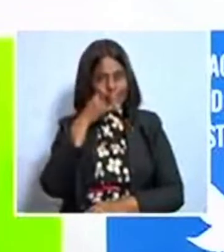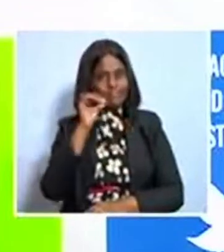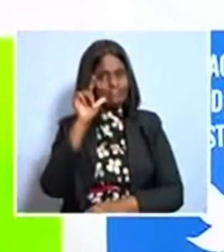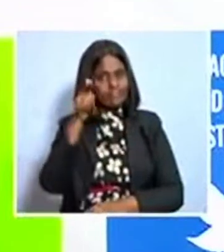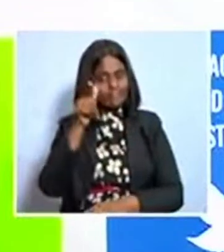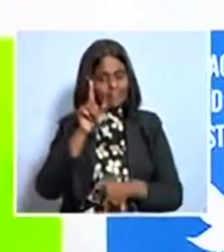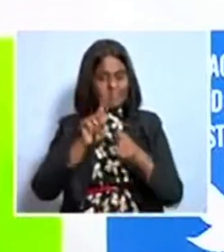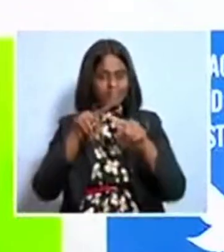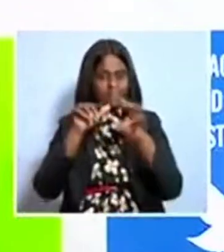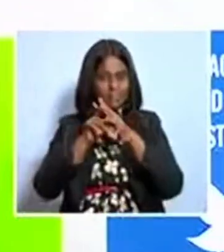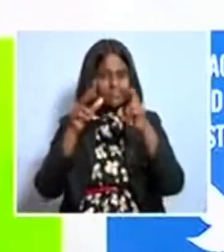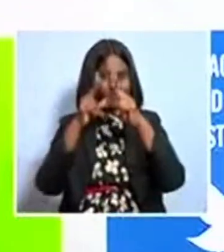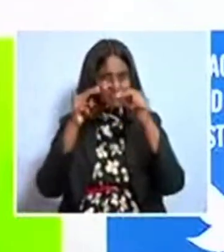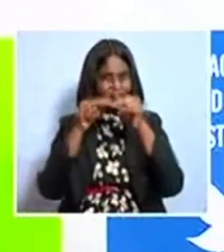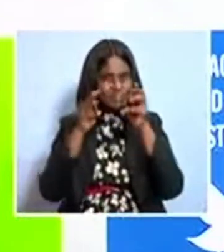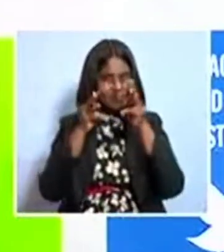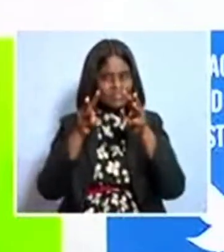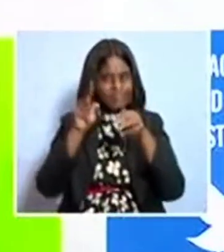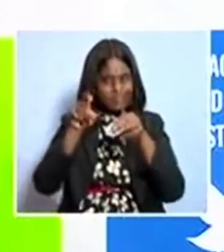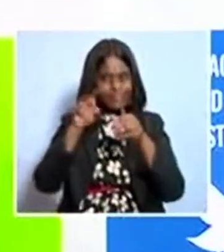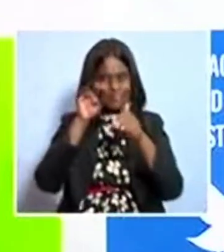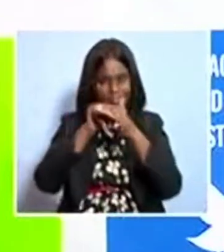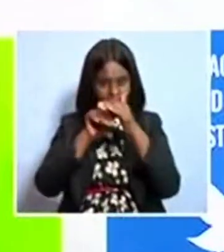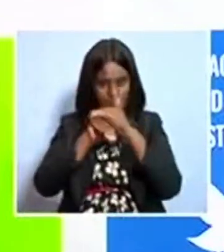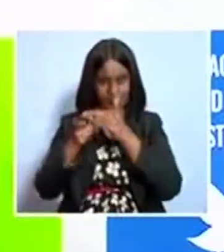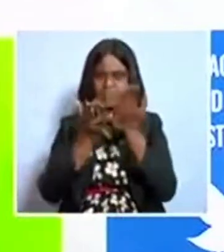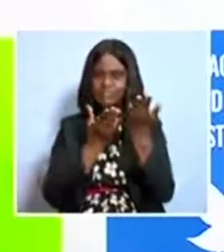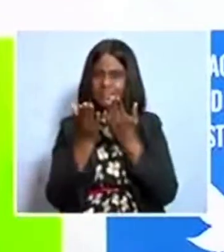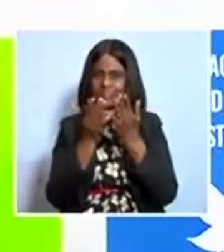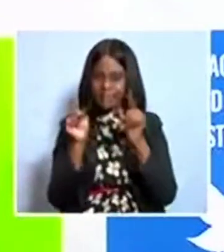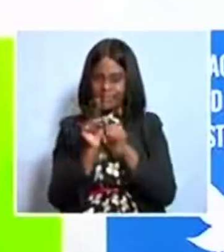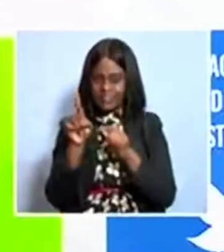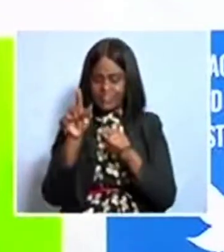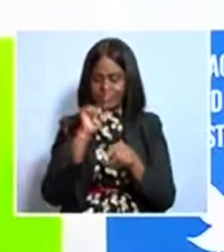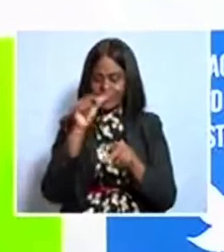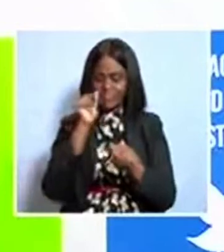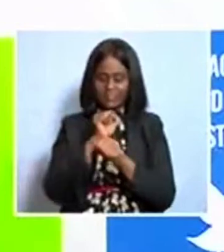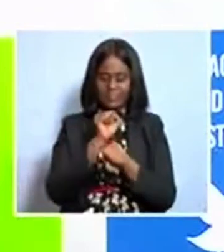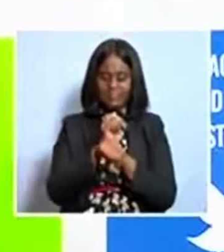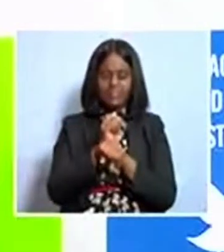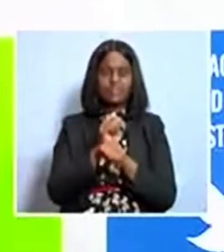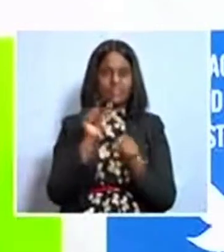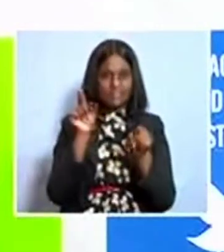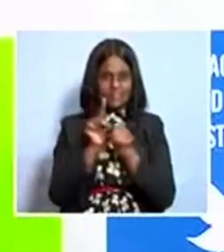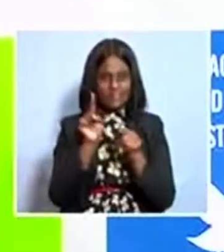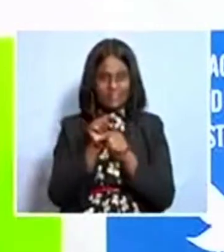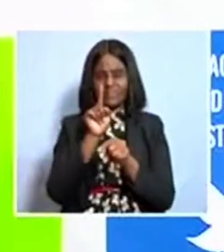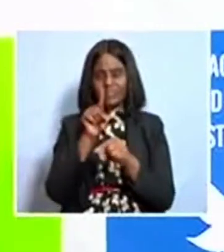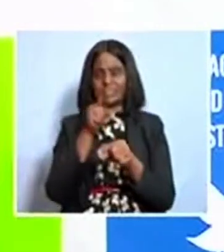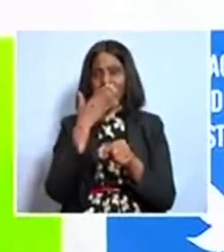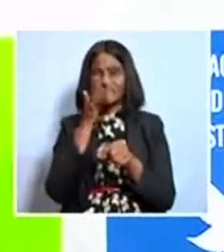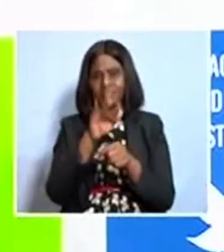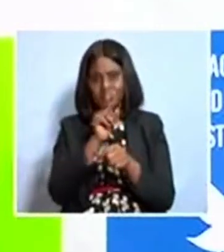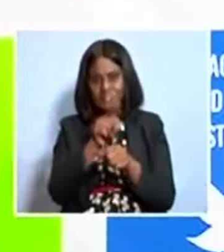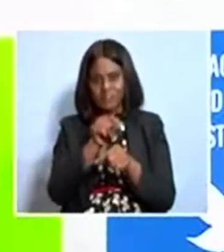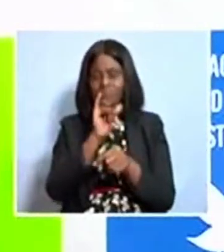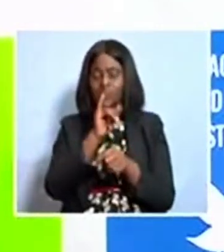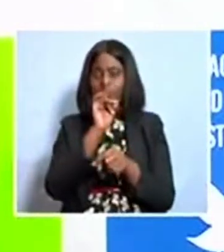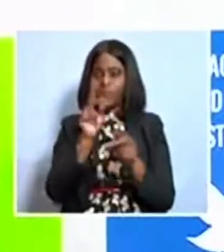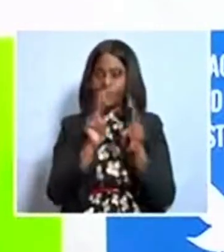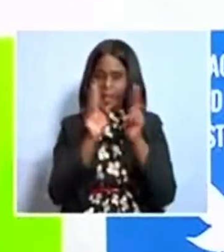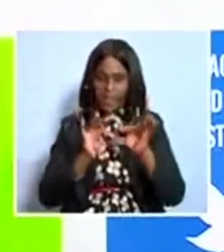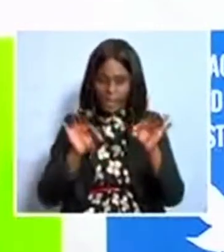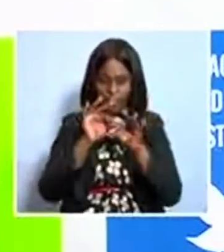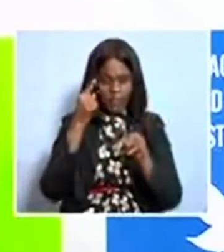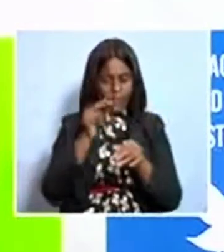But in a rural context, when you really need to access a service and that isn't working, it's a game changer. Right. So I think it's really critical for